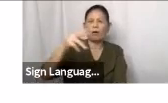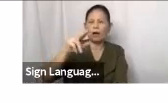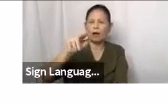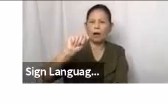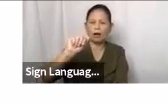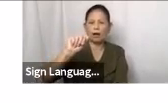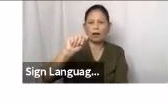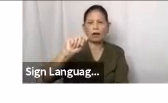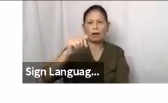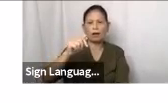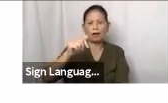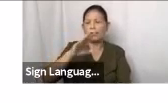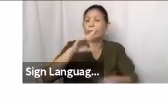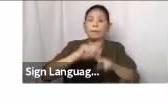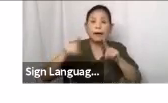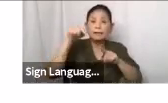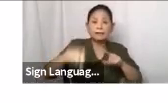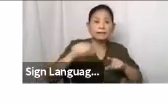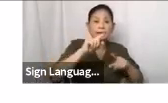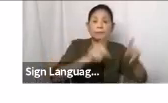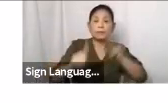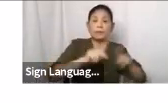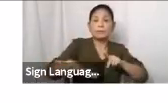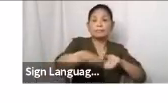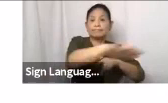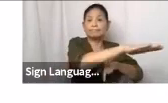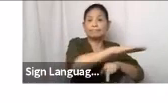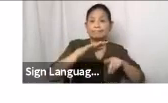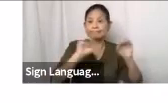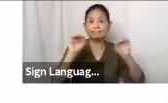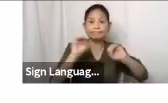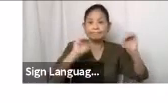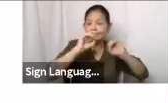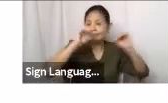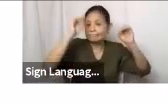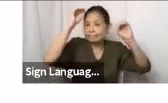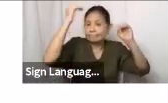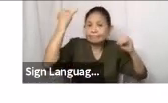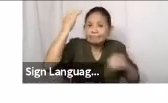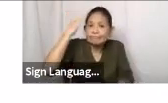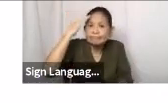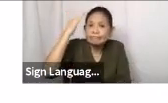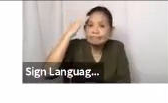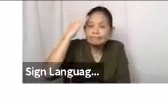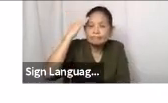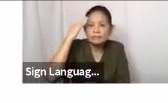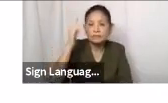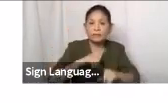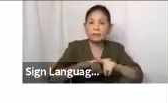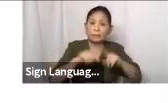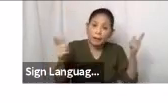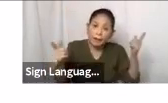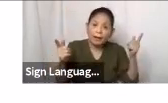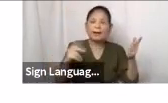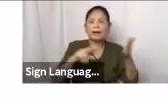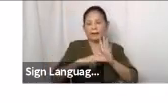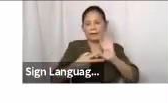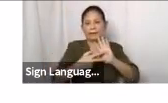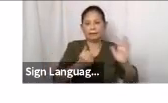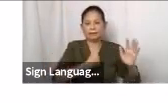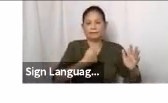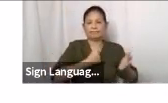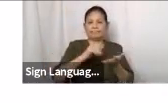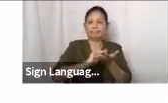they have no access, they have no knowledge, but at the end of the day, they have to transition themselves. They have